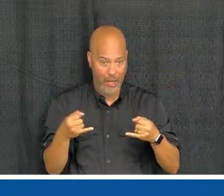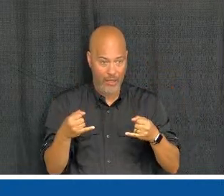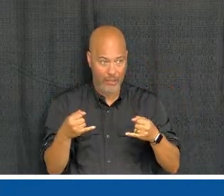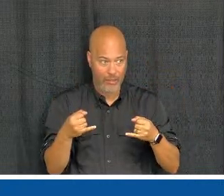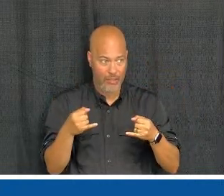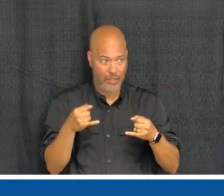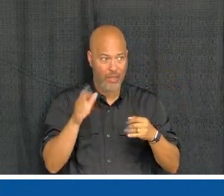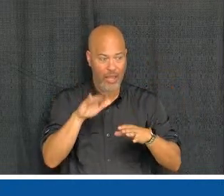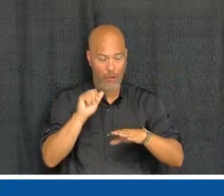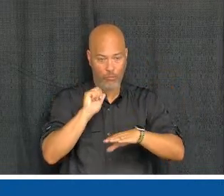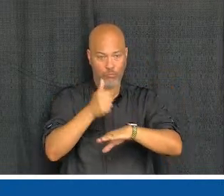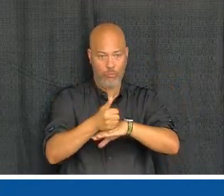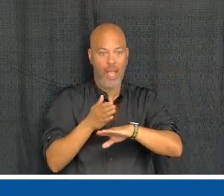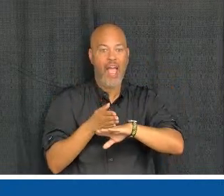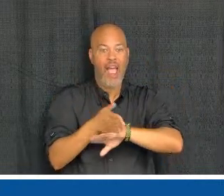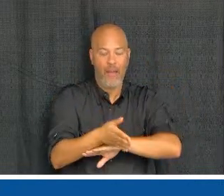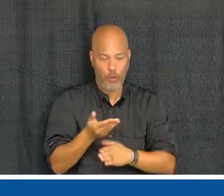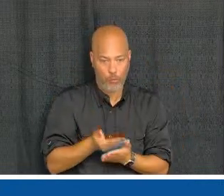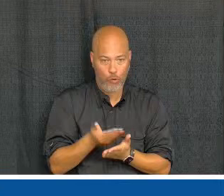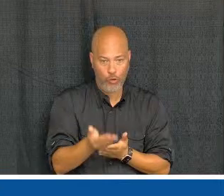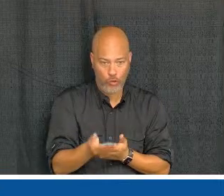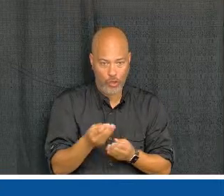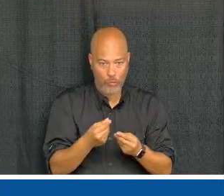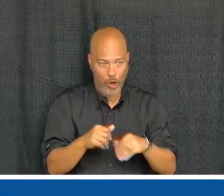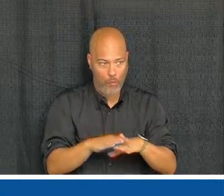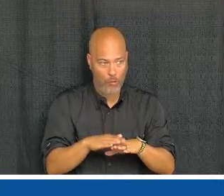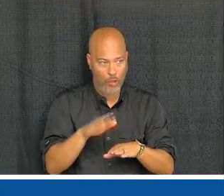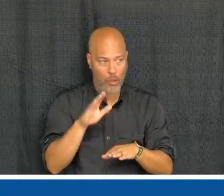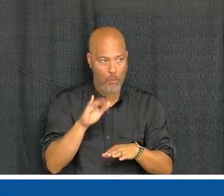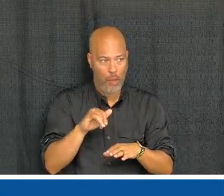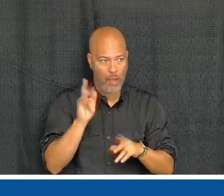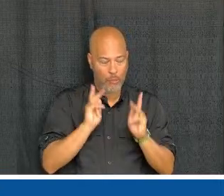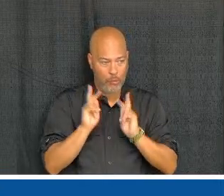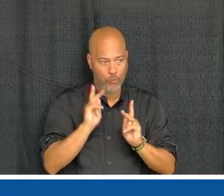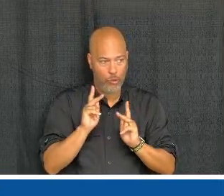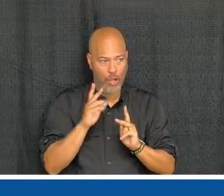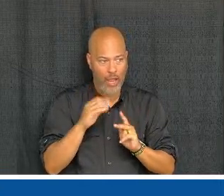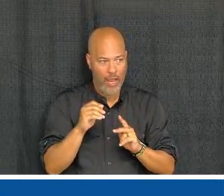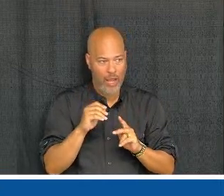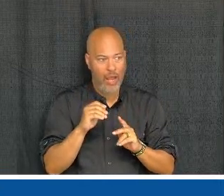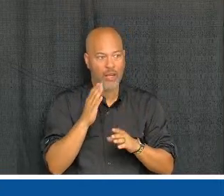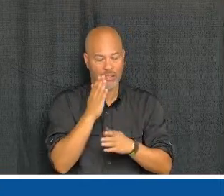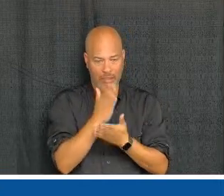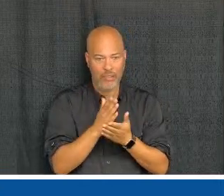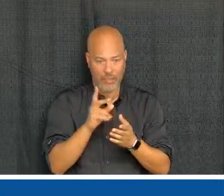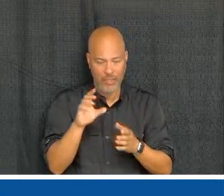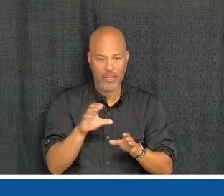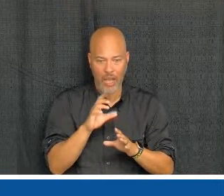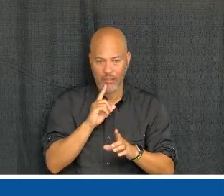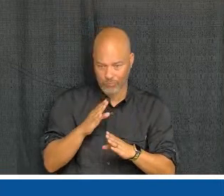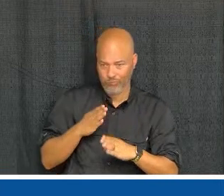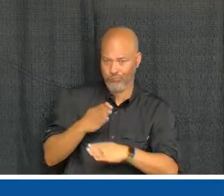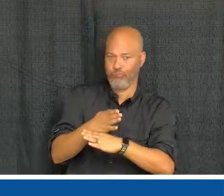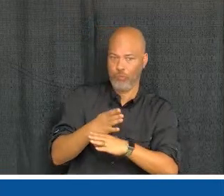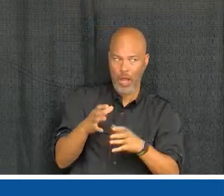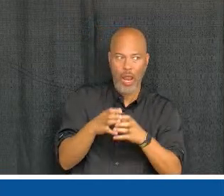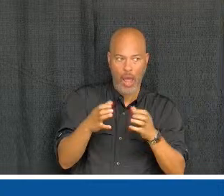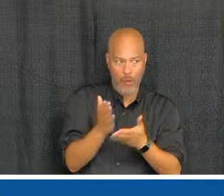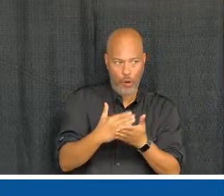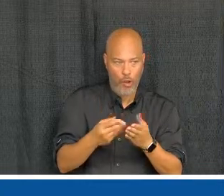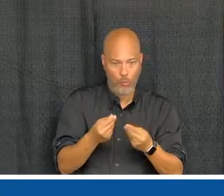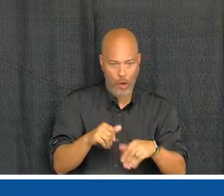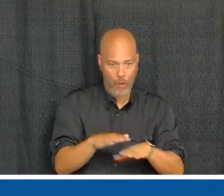that were installed after the purchase of this property by the individuals, and it does encumber a significant portion of the property.